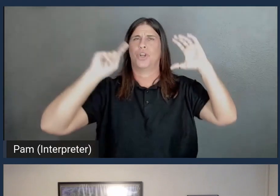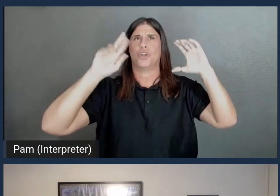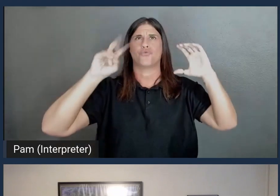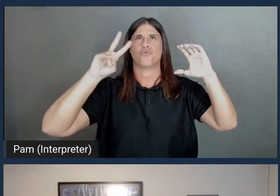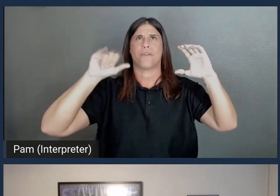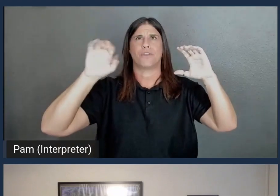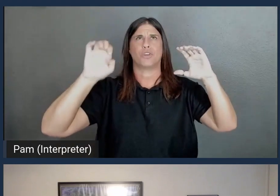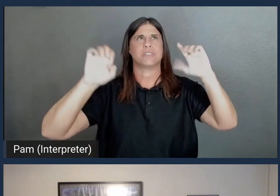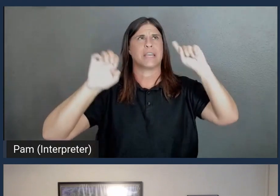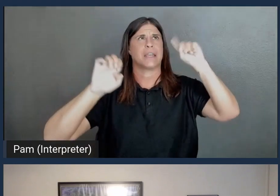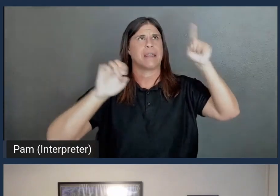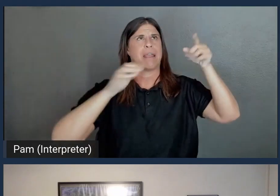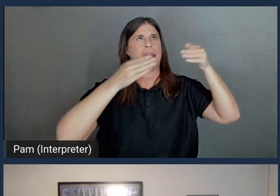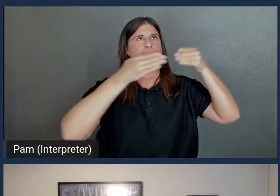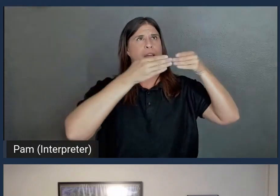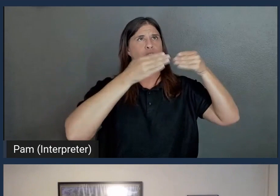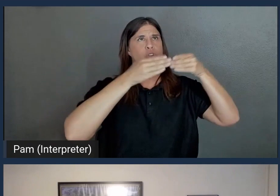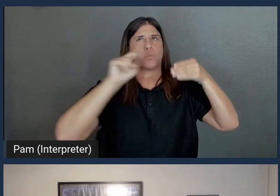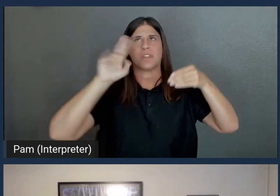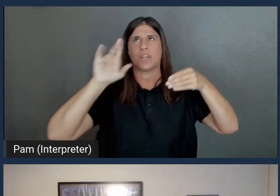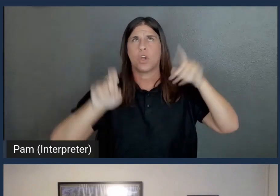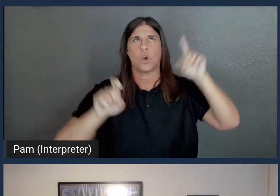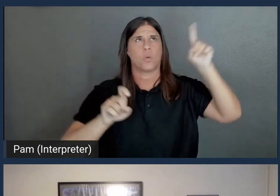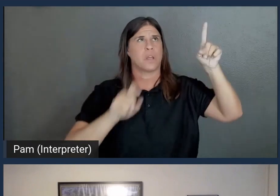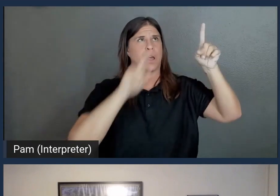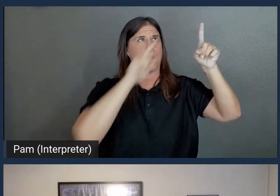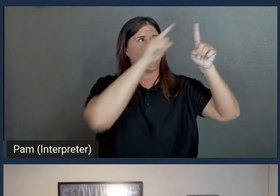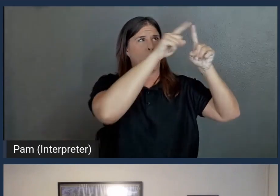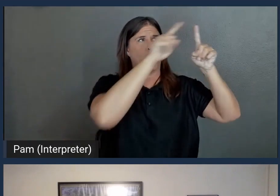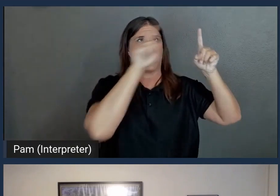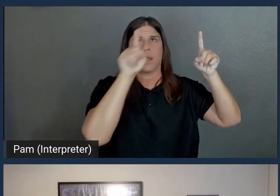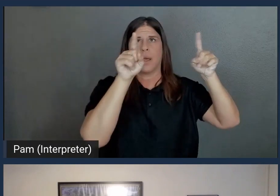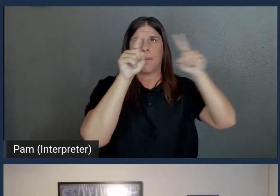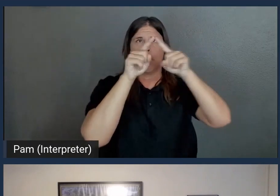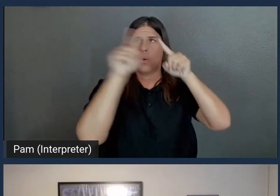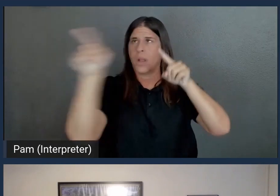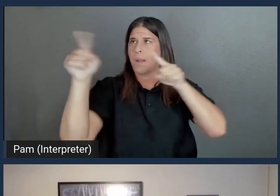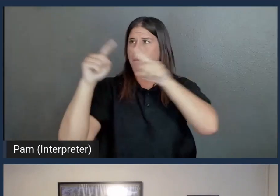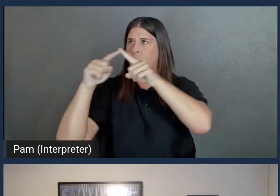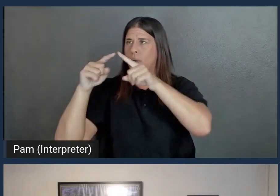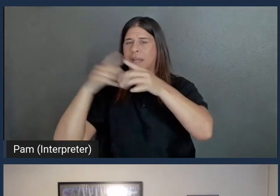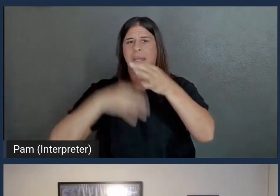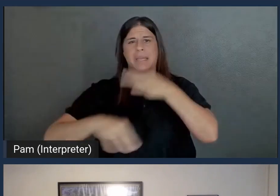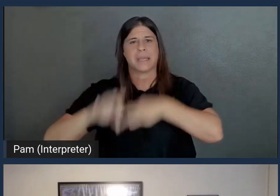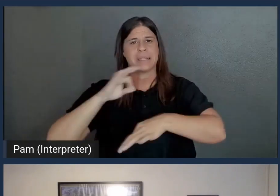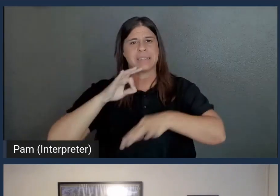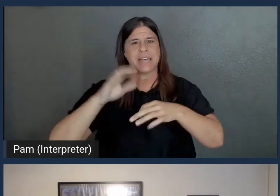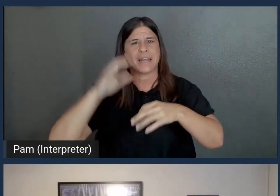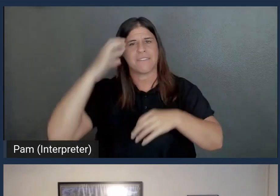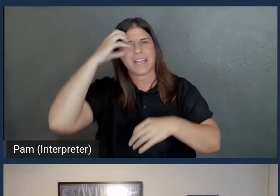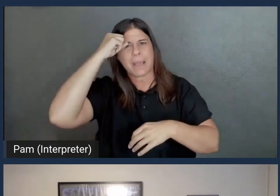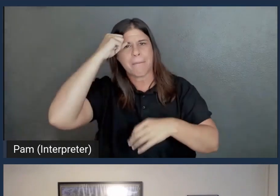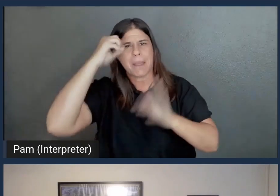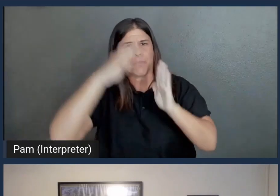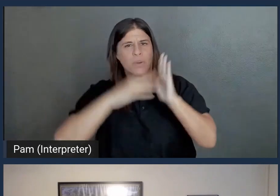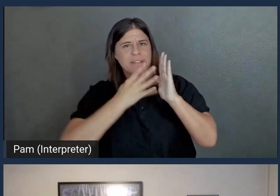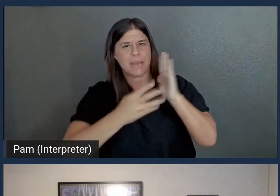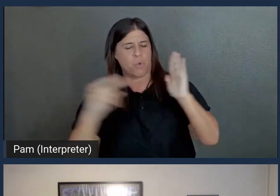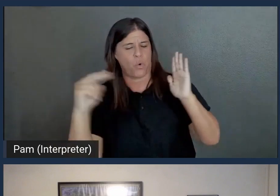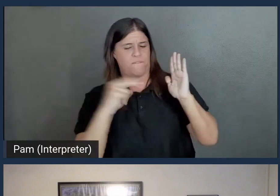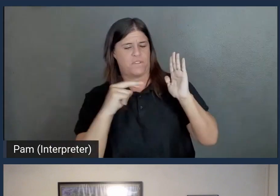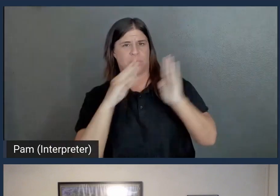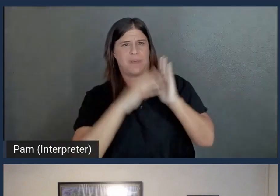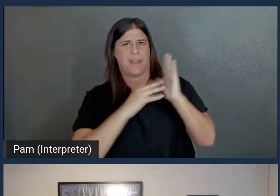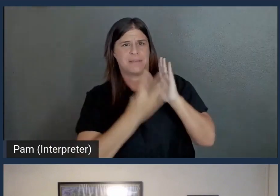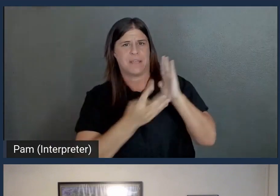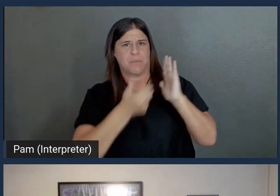edges between nodes versus generating kind of in-memory tables or views on a table, right? Because I think that's the